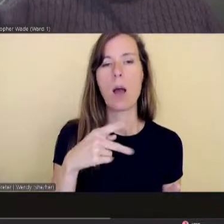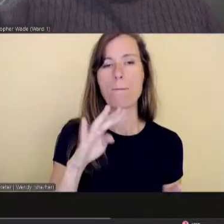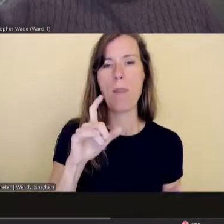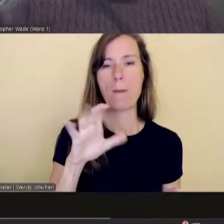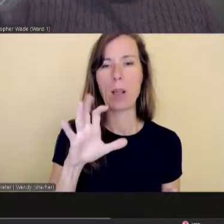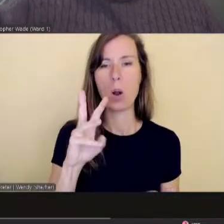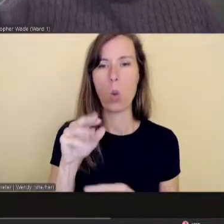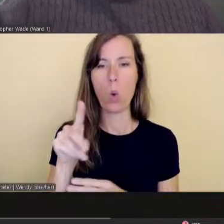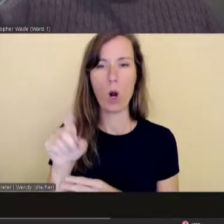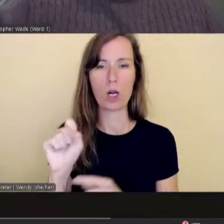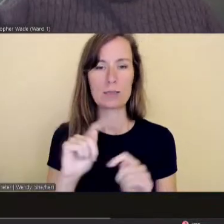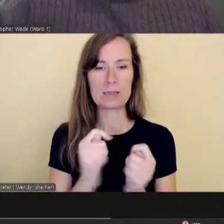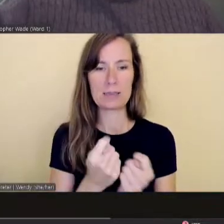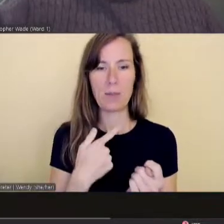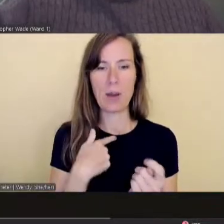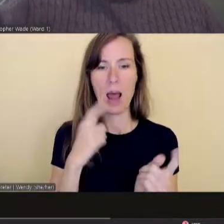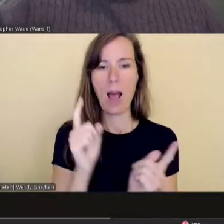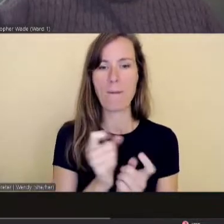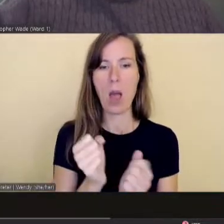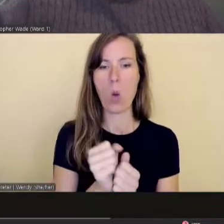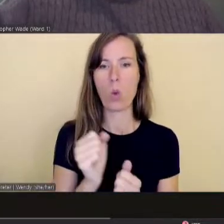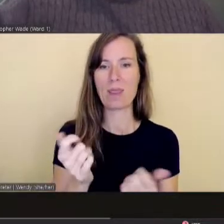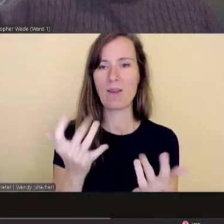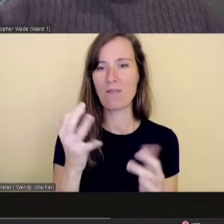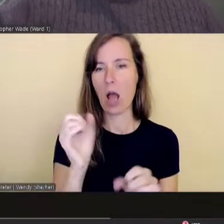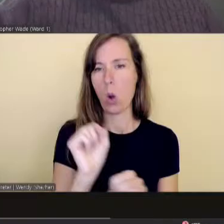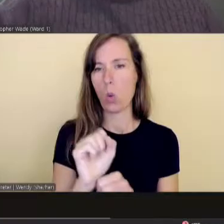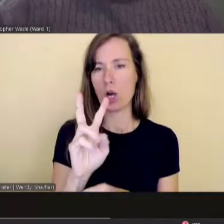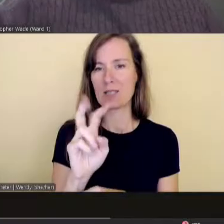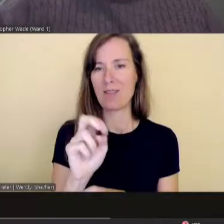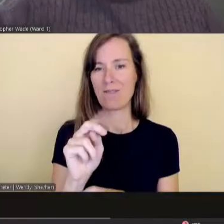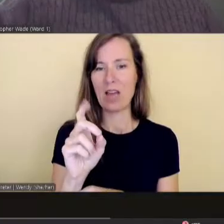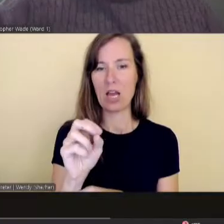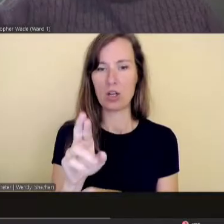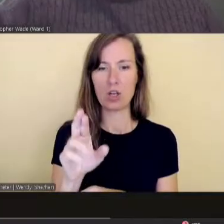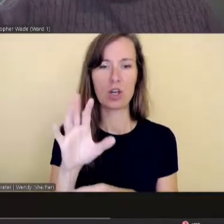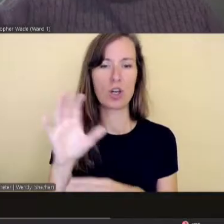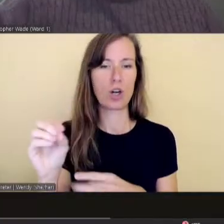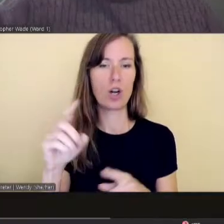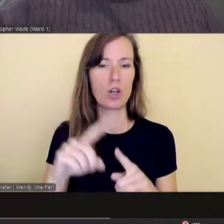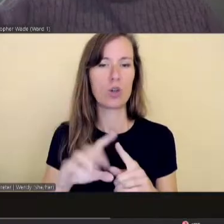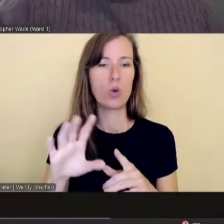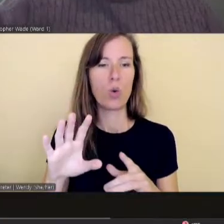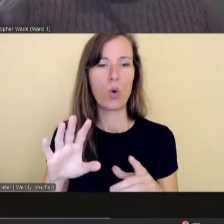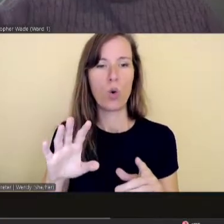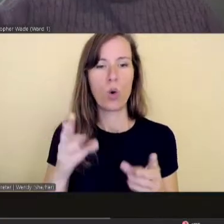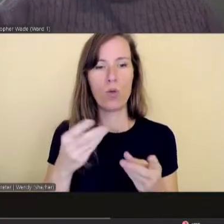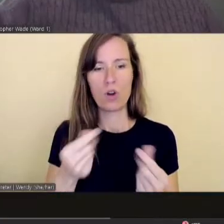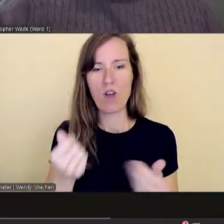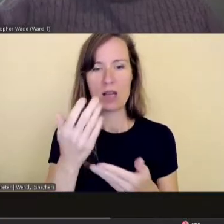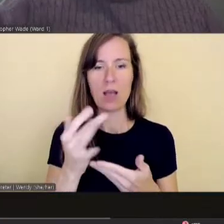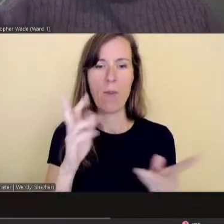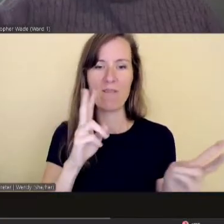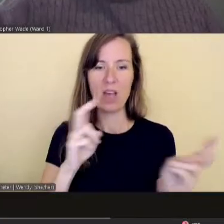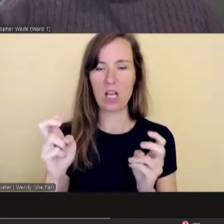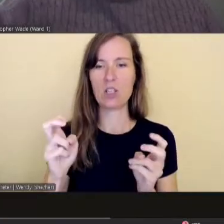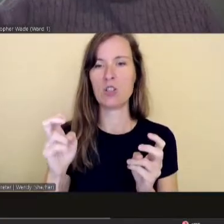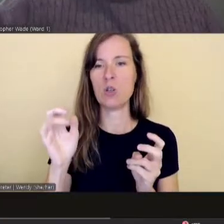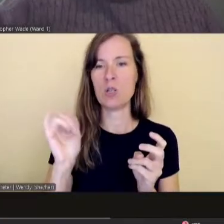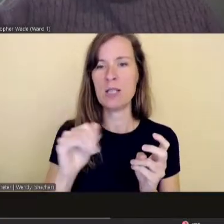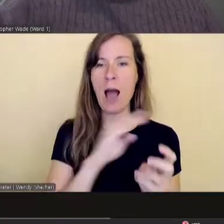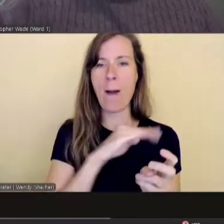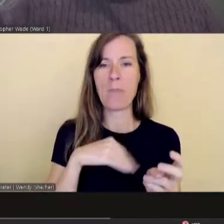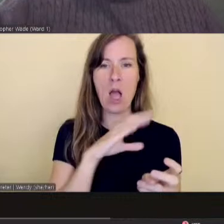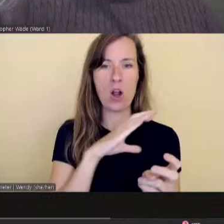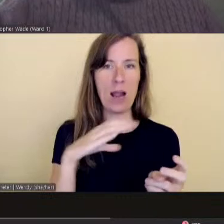to address some of the issues that were brought forth to the mayor and council that we encountered this year. We agreed on